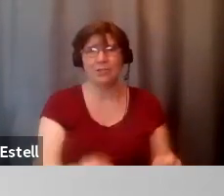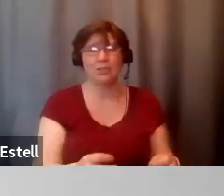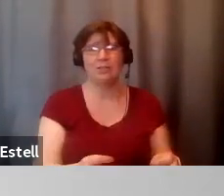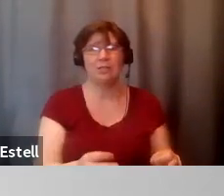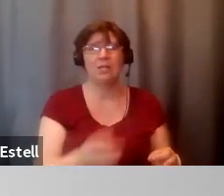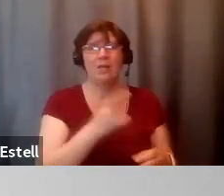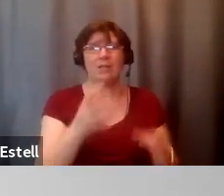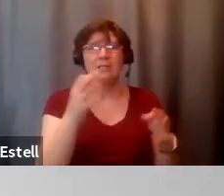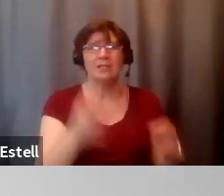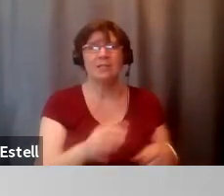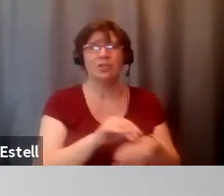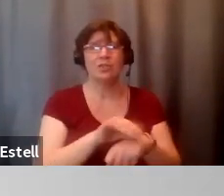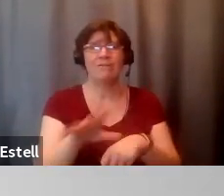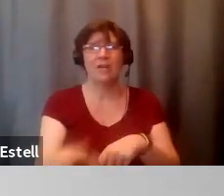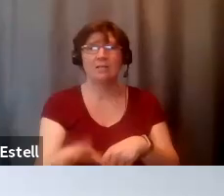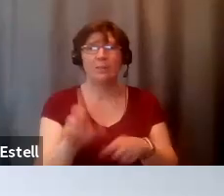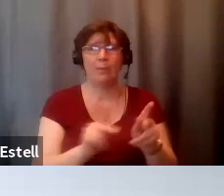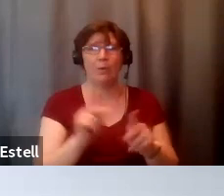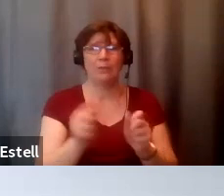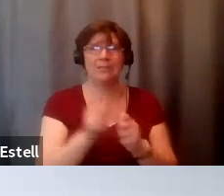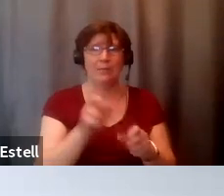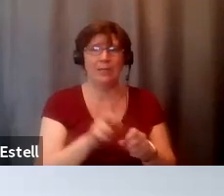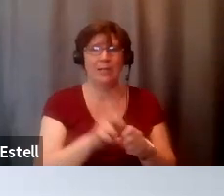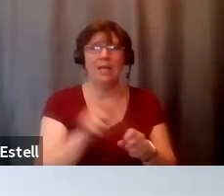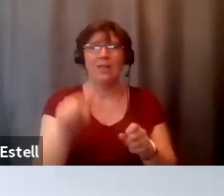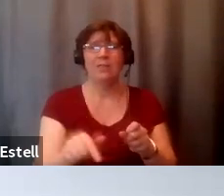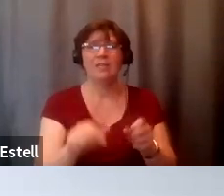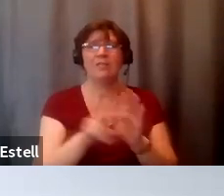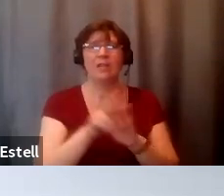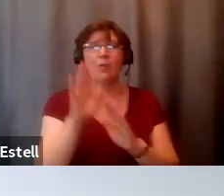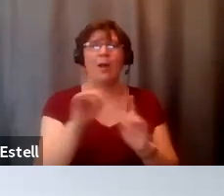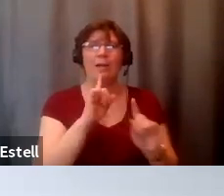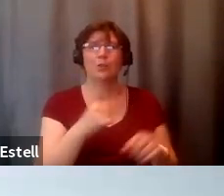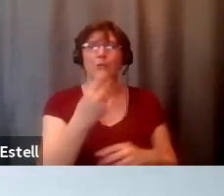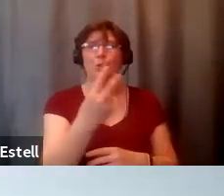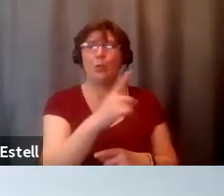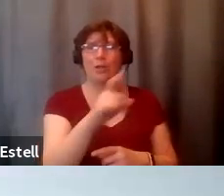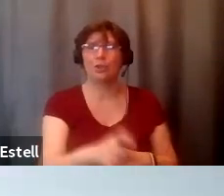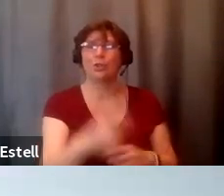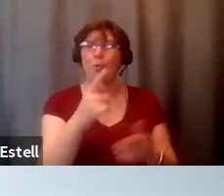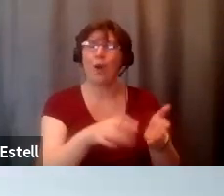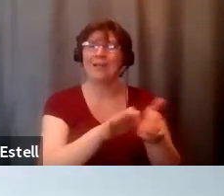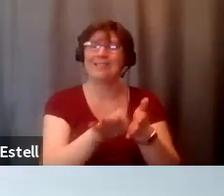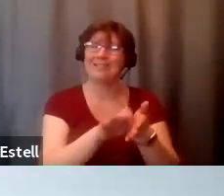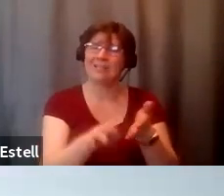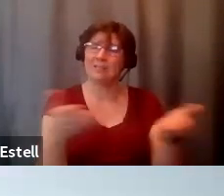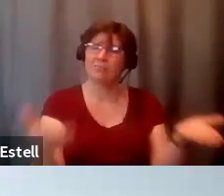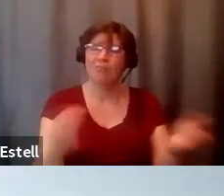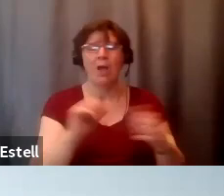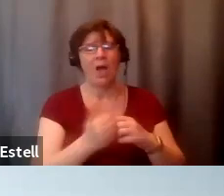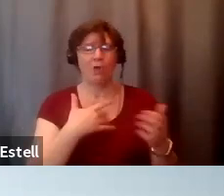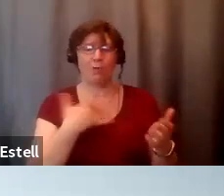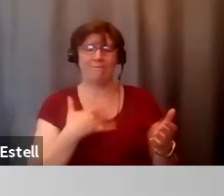These decisions affect people with disabilities. This video will answer these two questions. What is the census? How do I fill